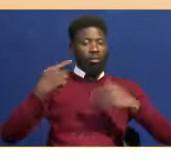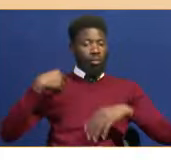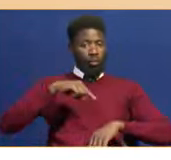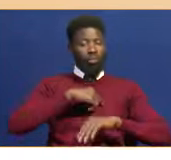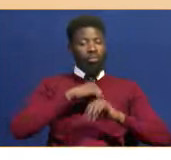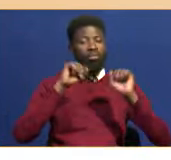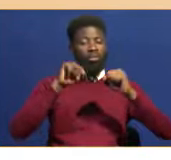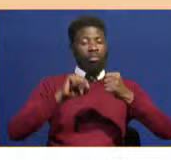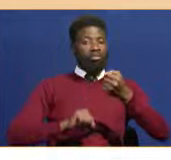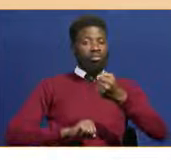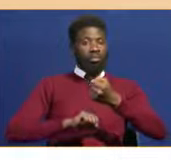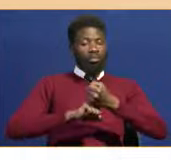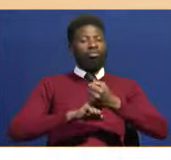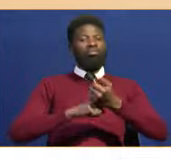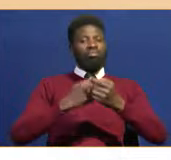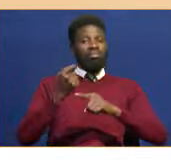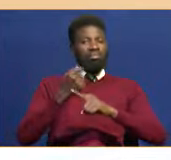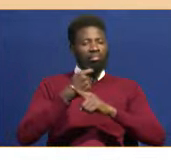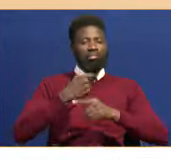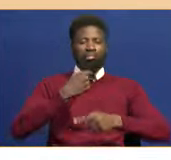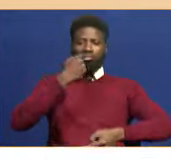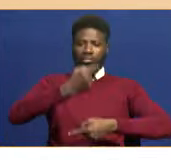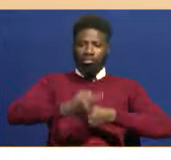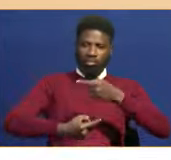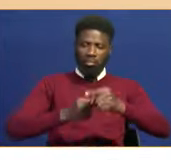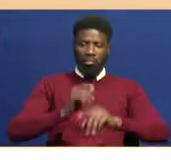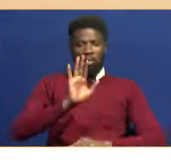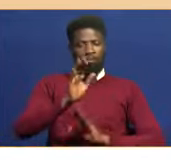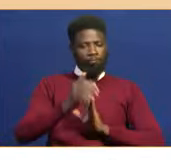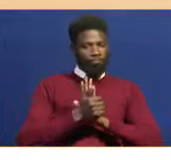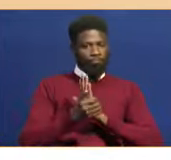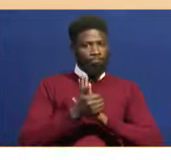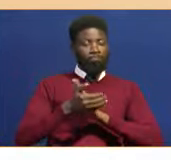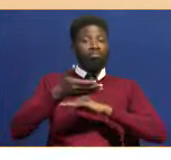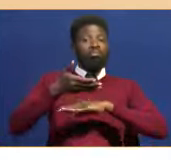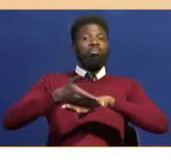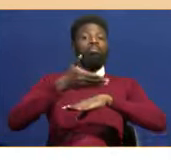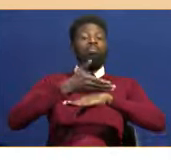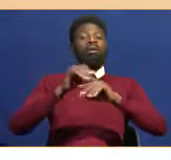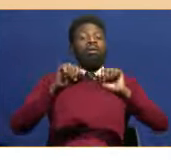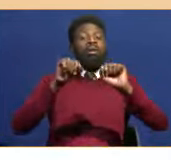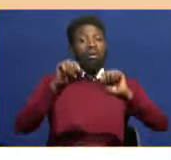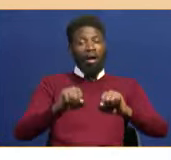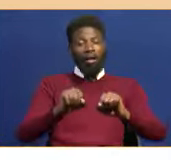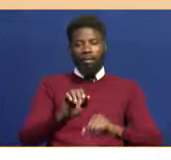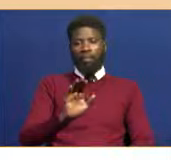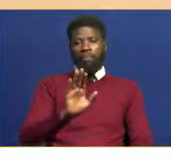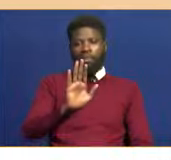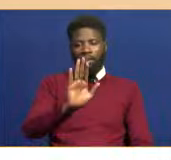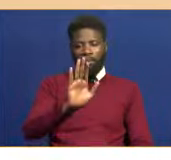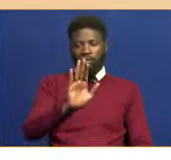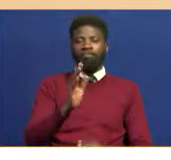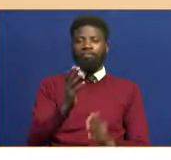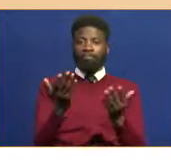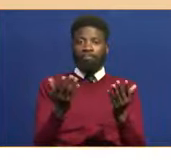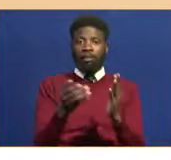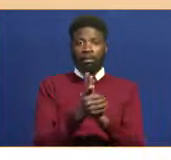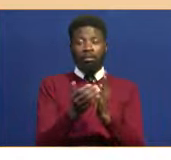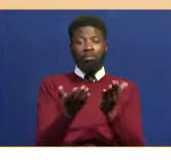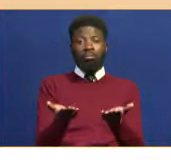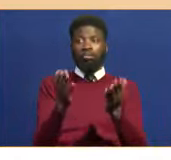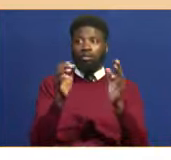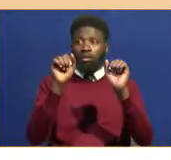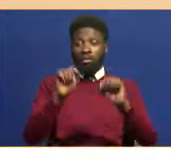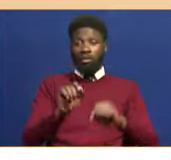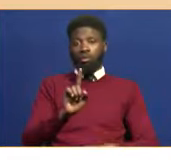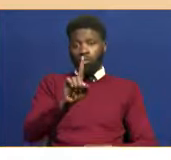continuous training, making sure that you can improve on your skills, you can enhance your skills? And one of the